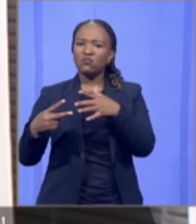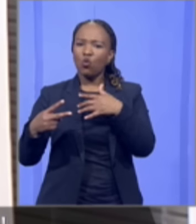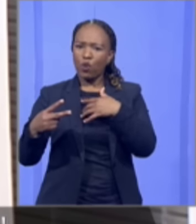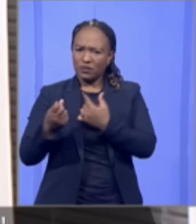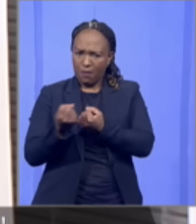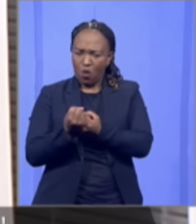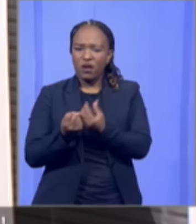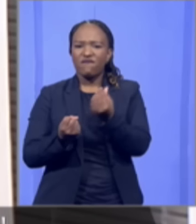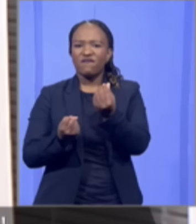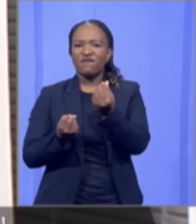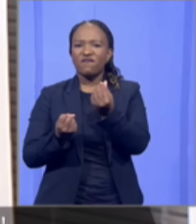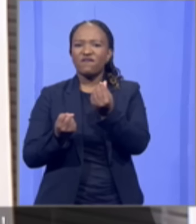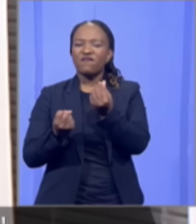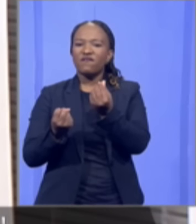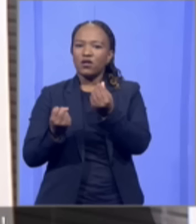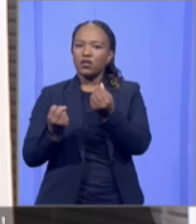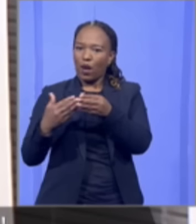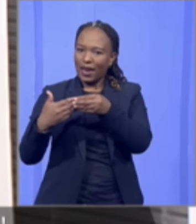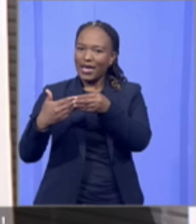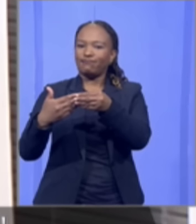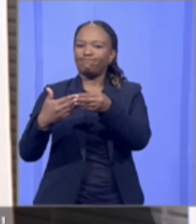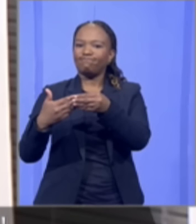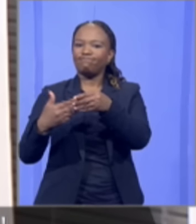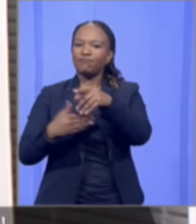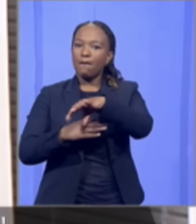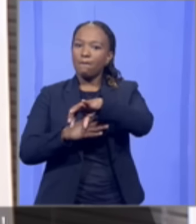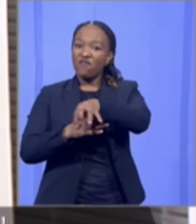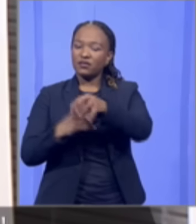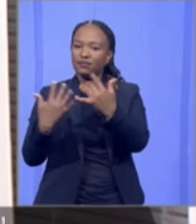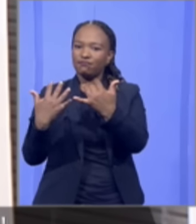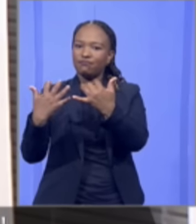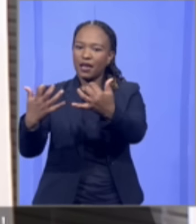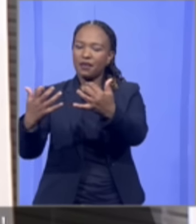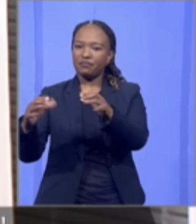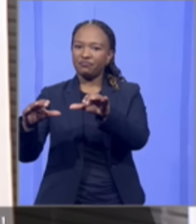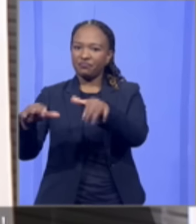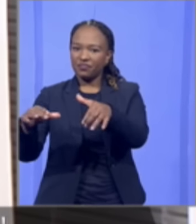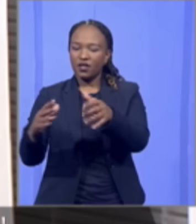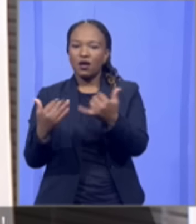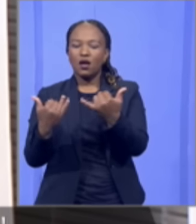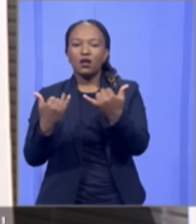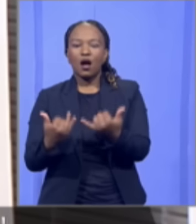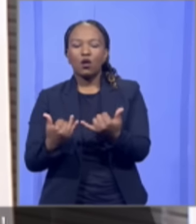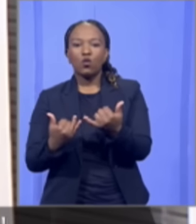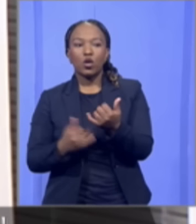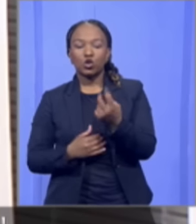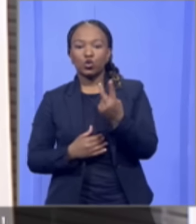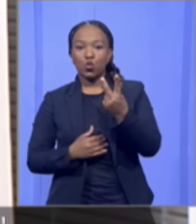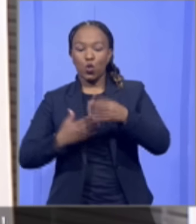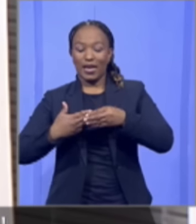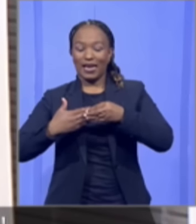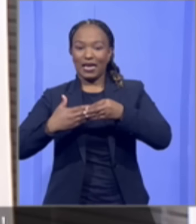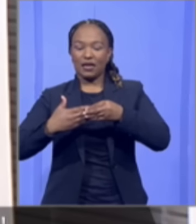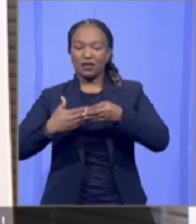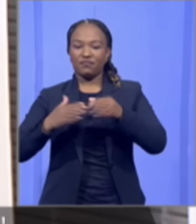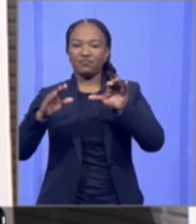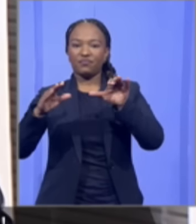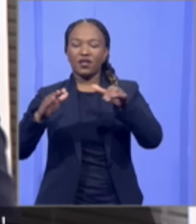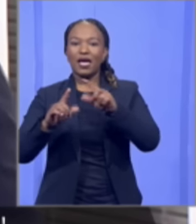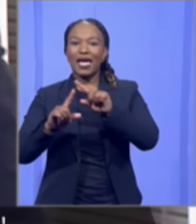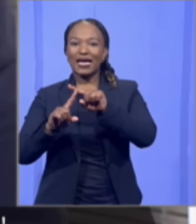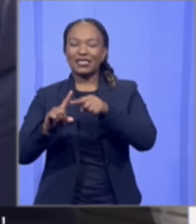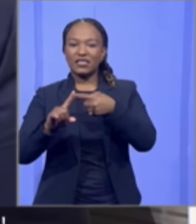legislature. Today, we bring to you the new leadership and members of the Executive Council, assigned